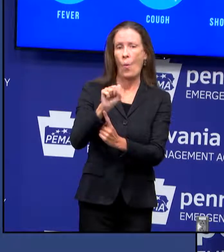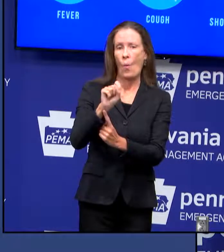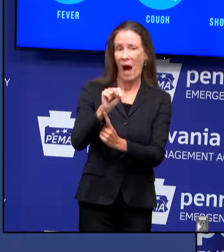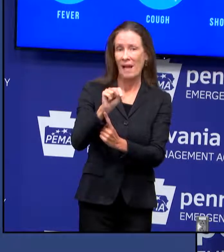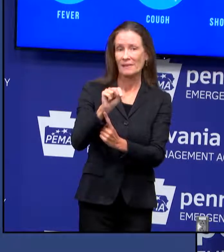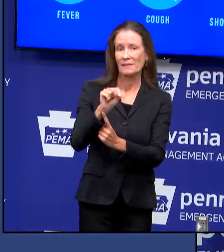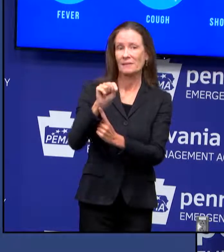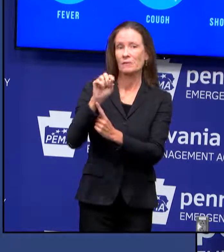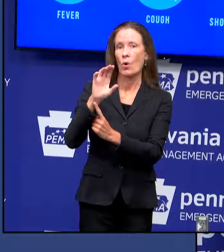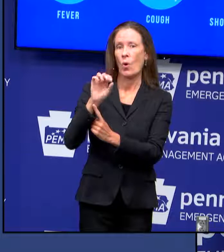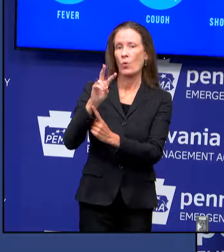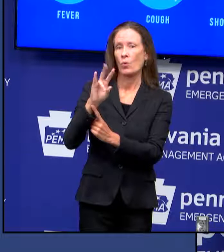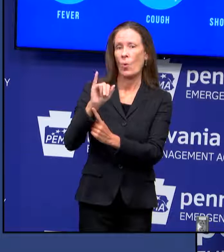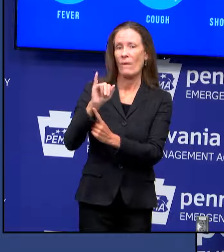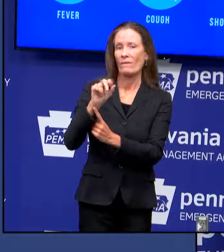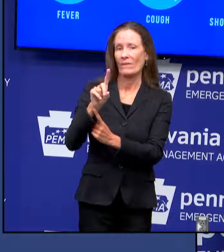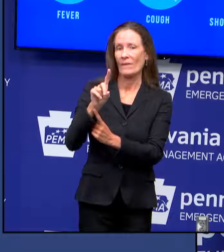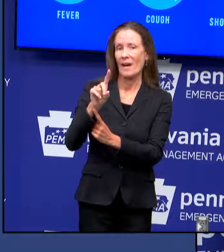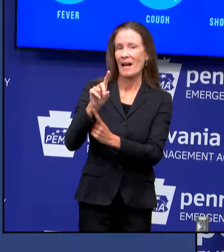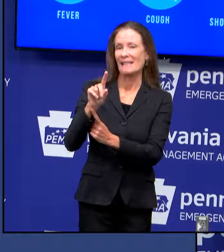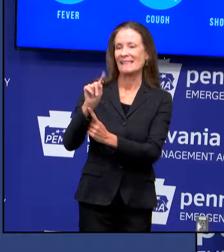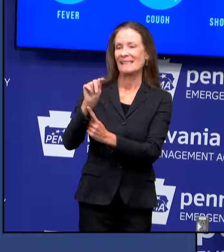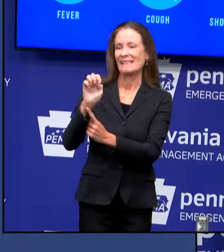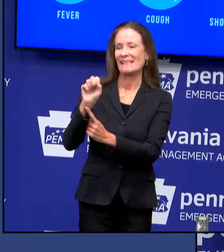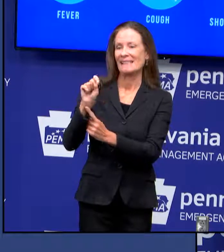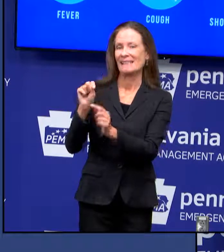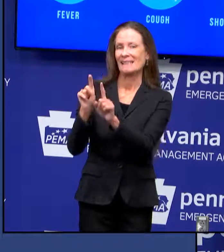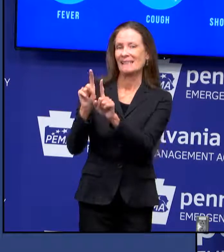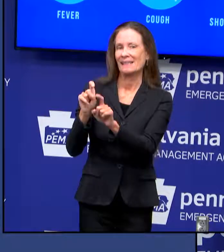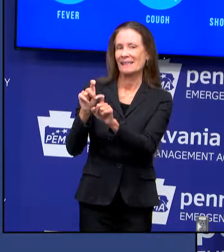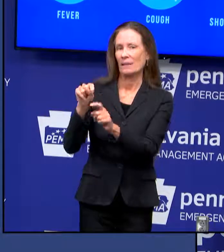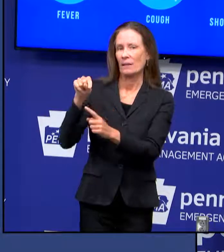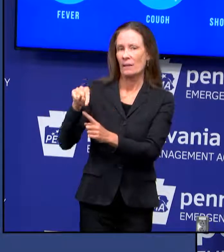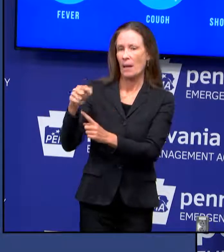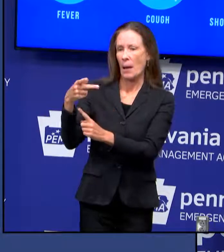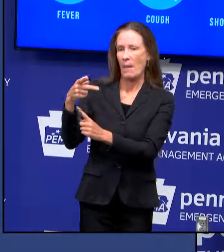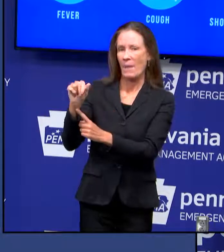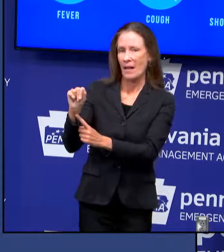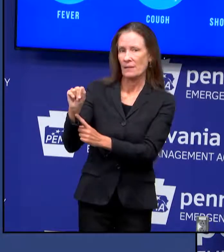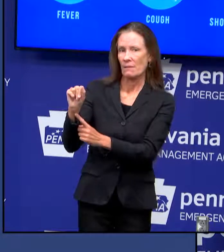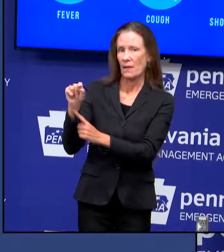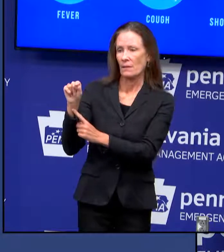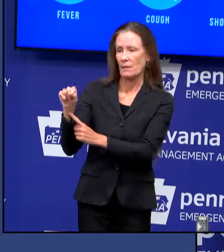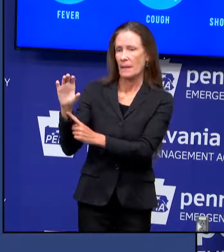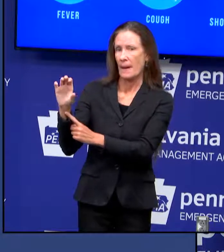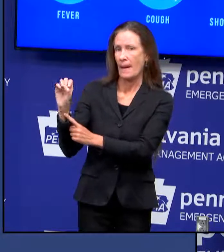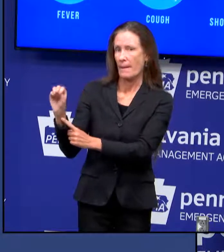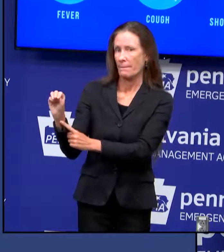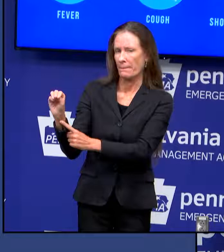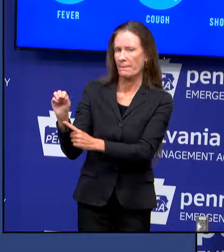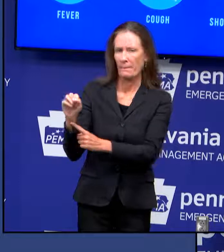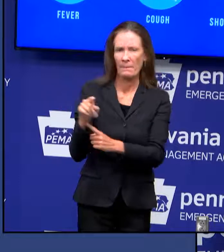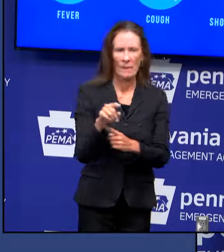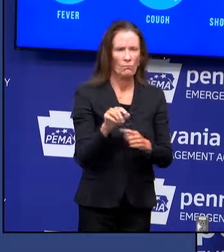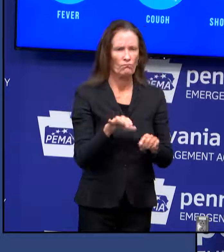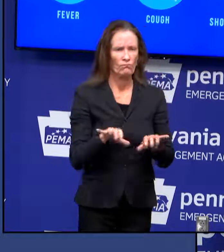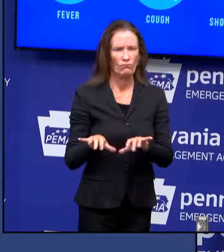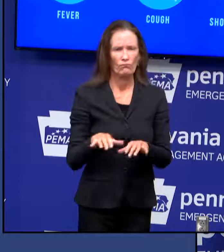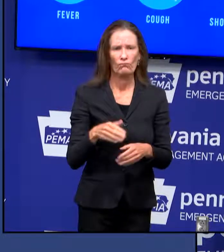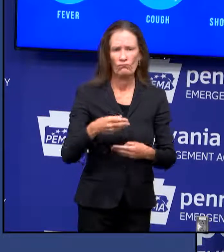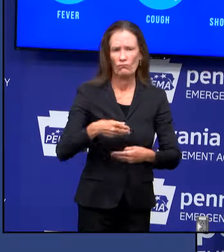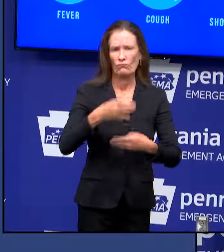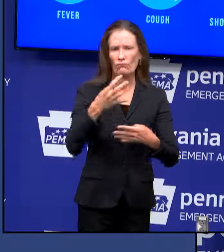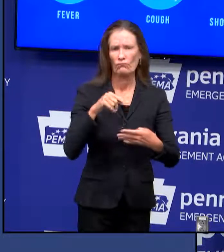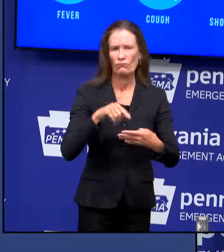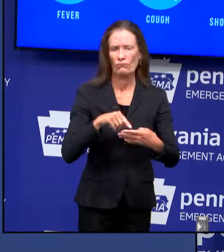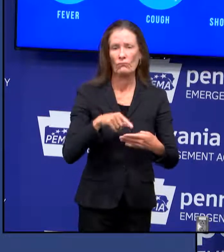www.myquestcovidtestpa.com. A few things to note. We are asking those to be being tested to wear a mask. So for the safety of our